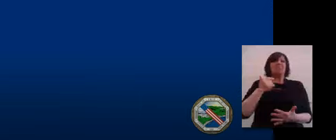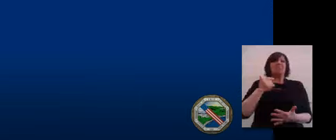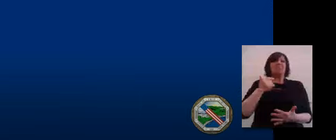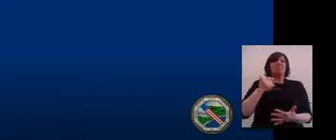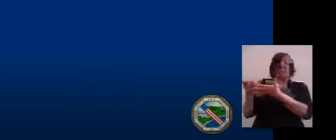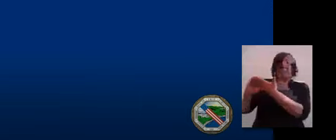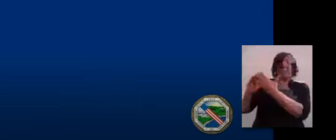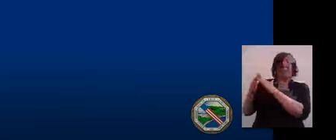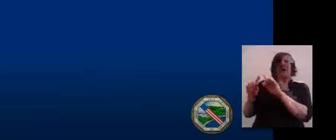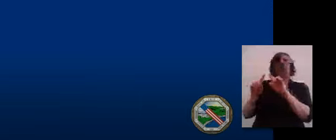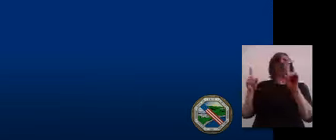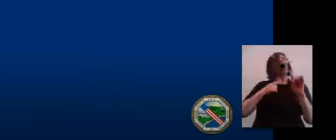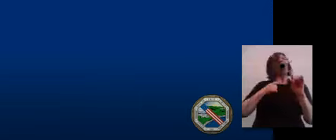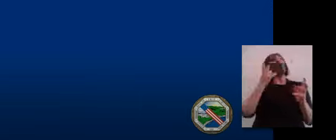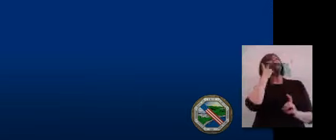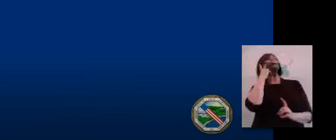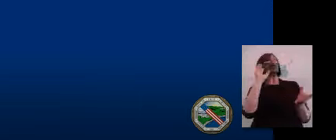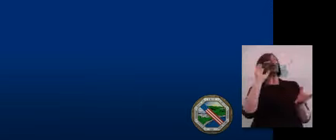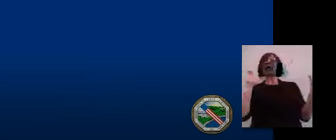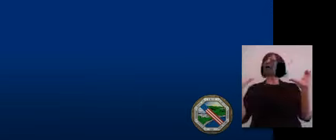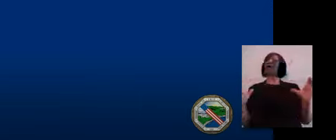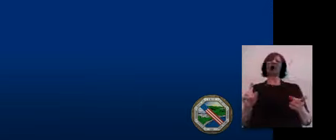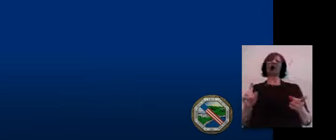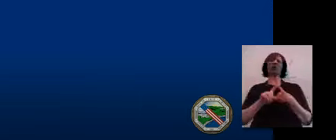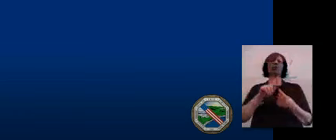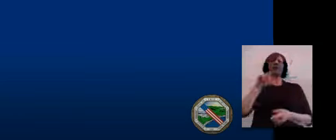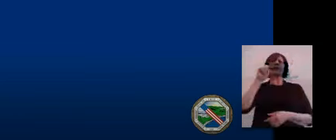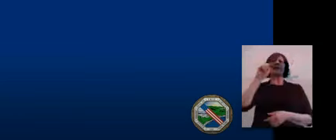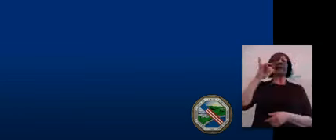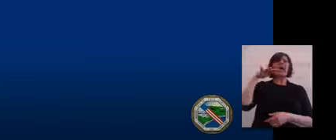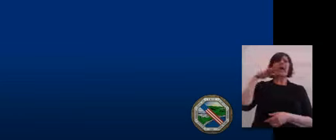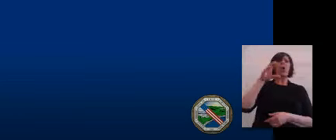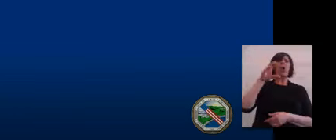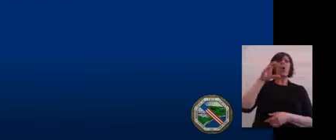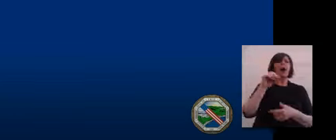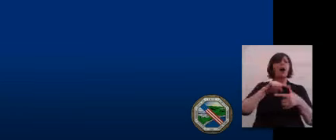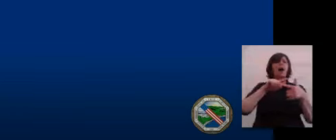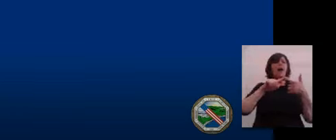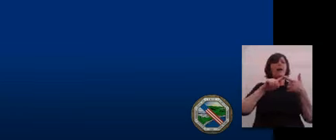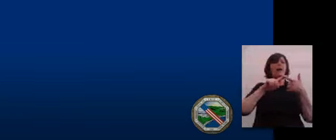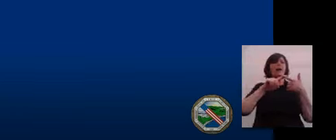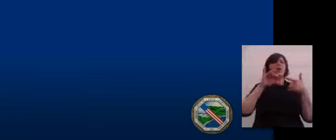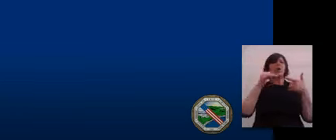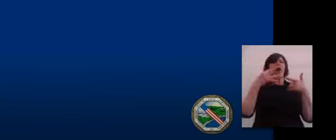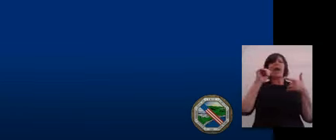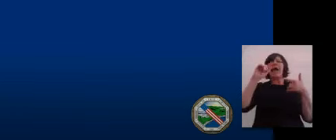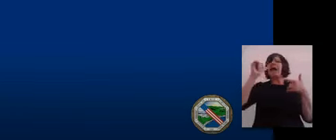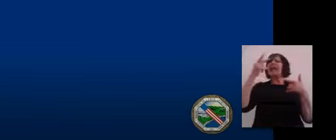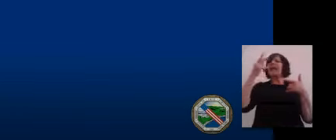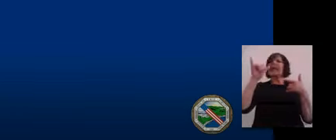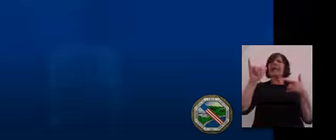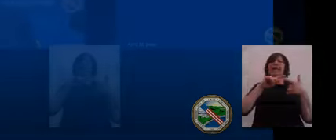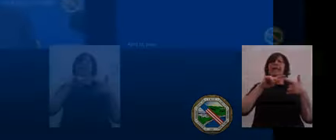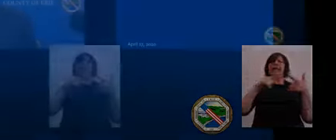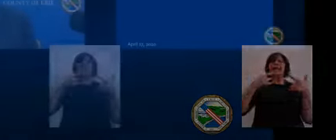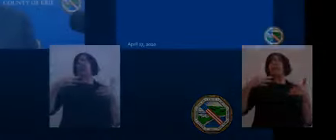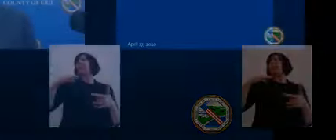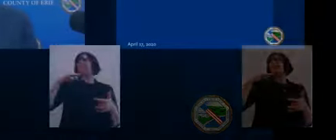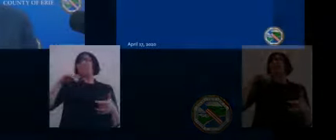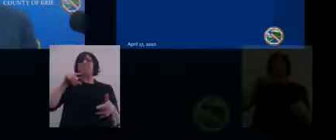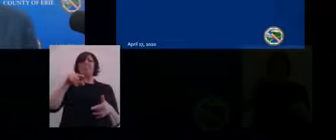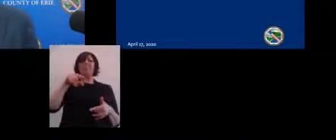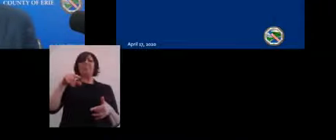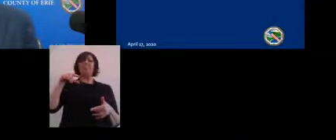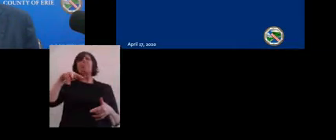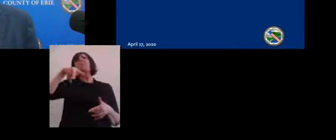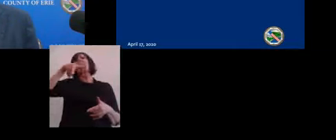compared to Cuyahoga County, Ohio, where Cleveland is, and Allegheny County, Pittsburgh, or Pennsylvania, where Pittsburgh is, because there is a fair